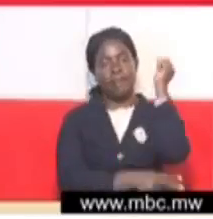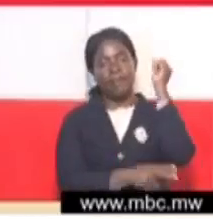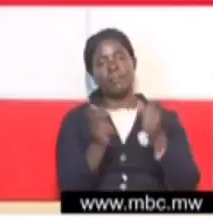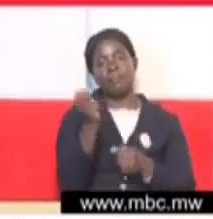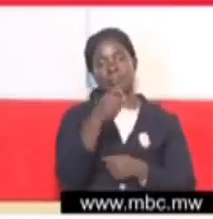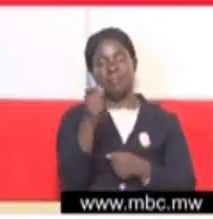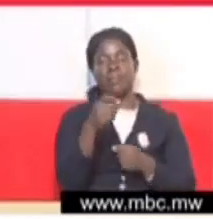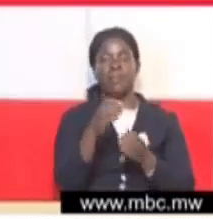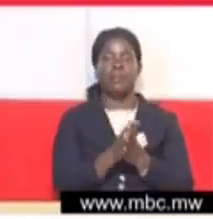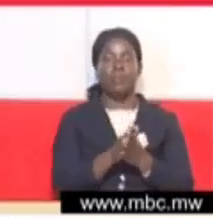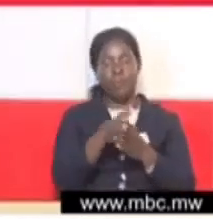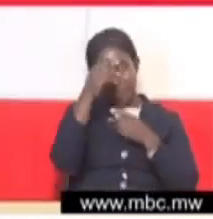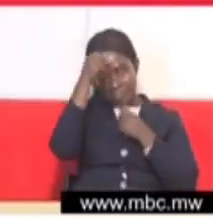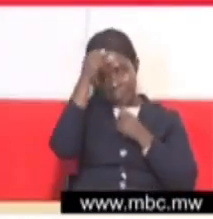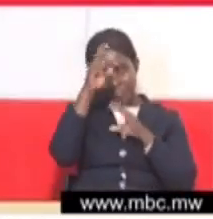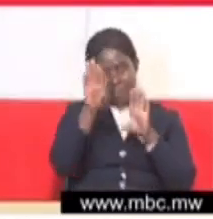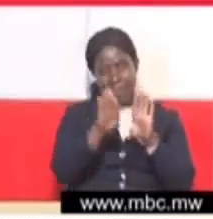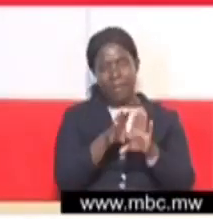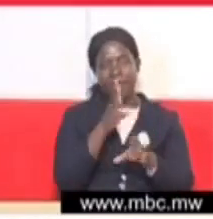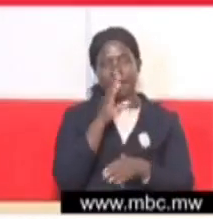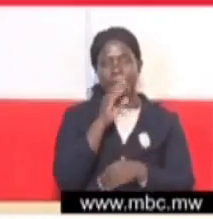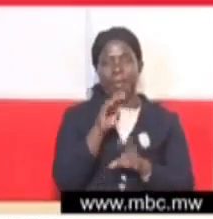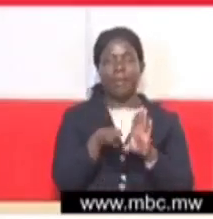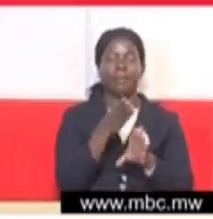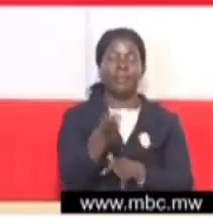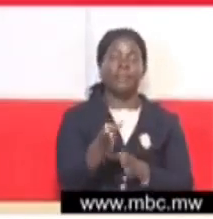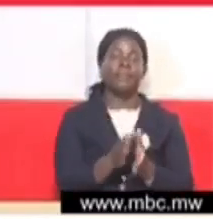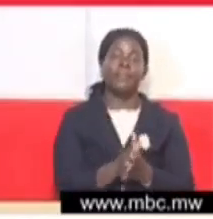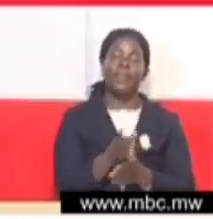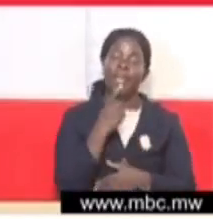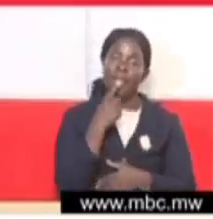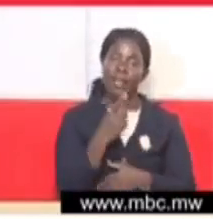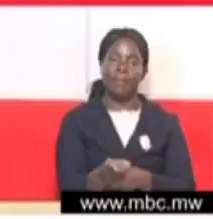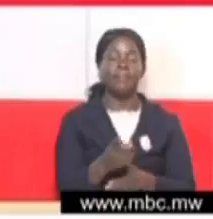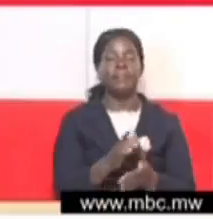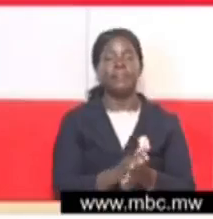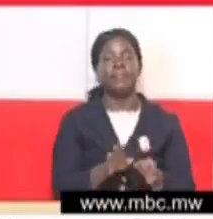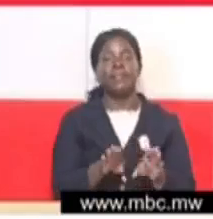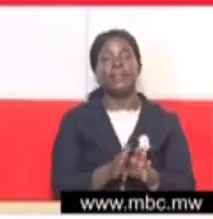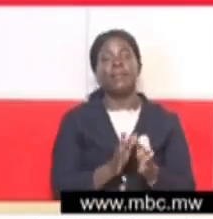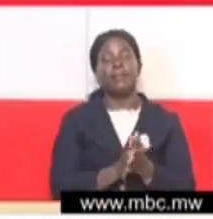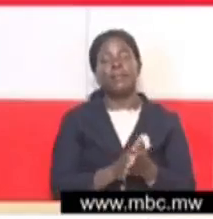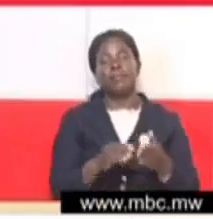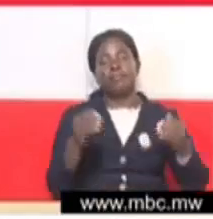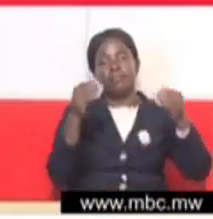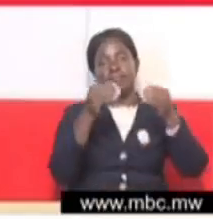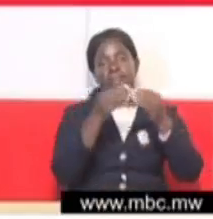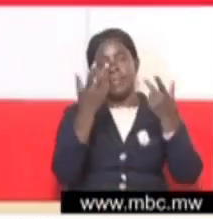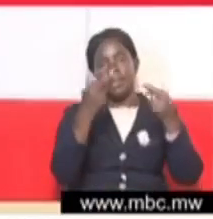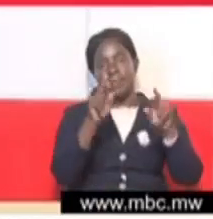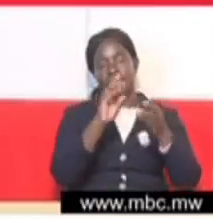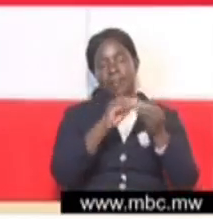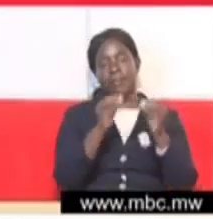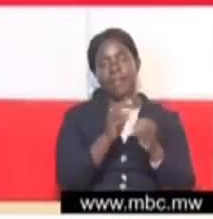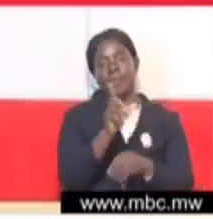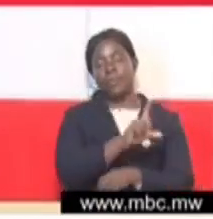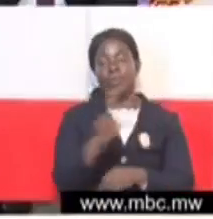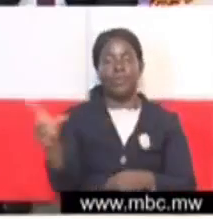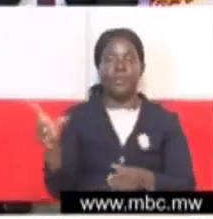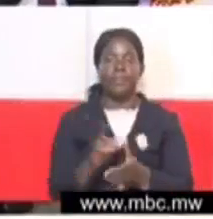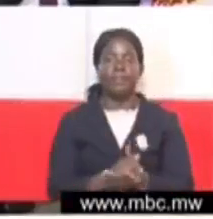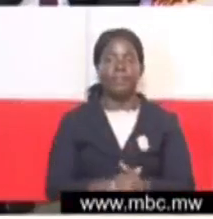Banda made the announcement during the post-convention press briefing in Lilongwe. Olive Piri